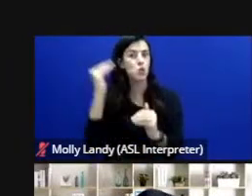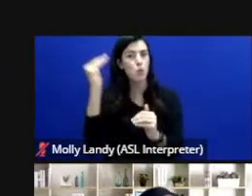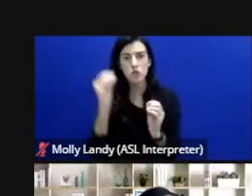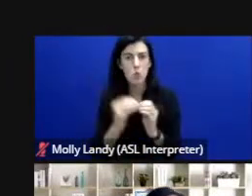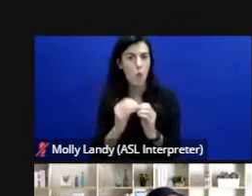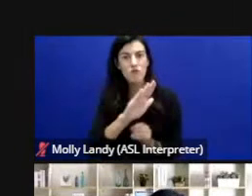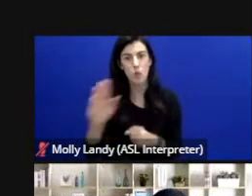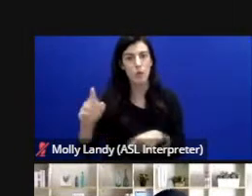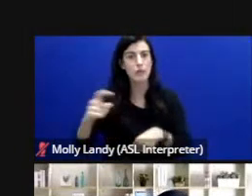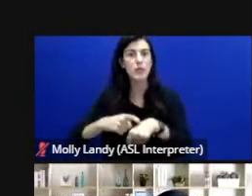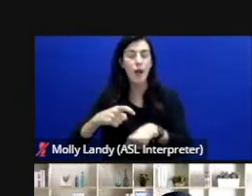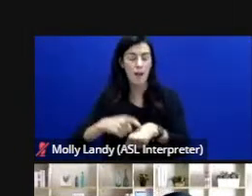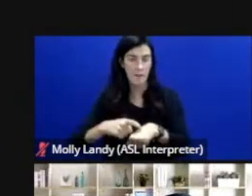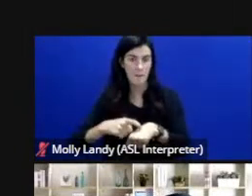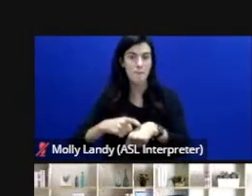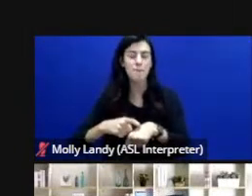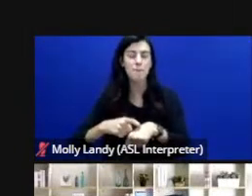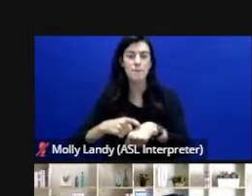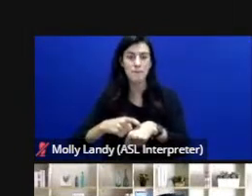time.